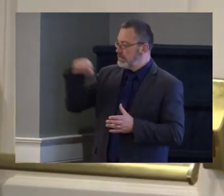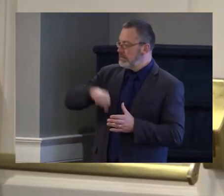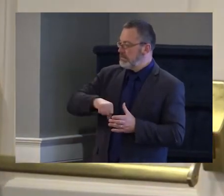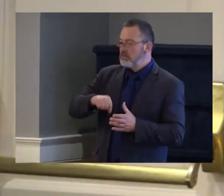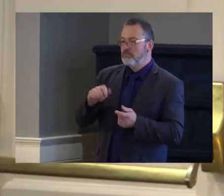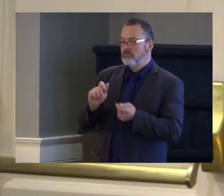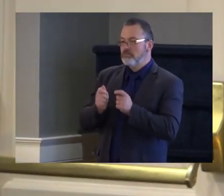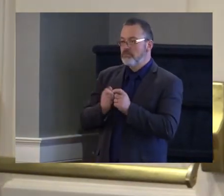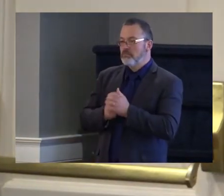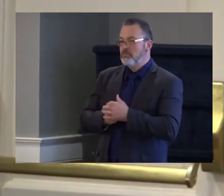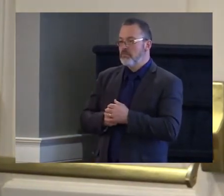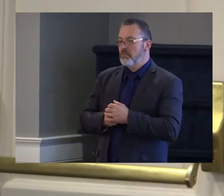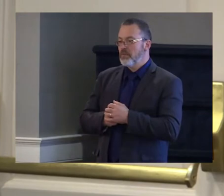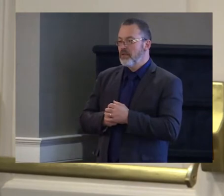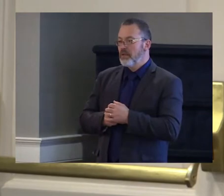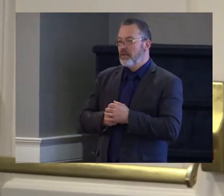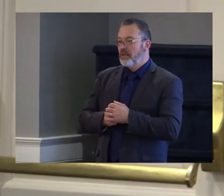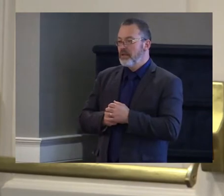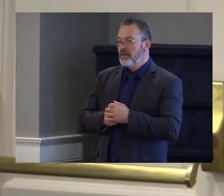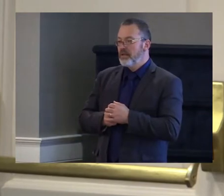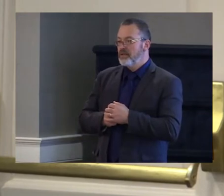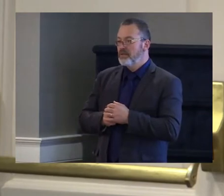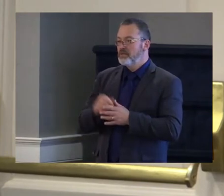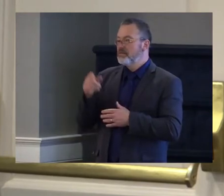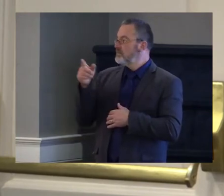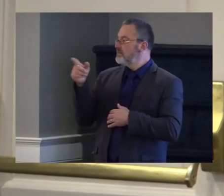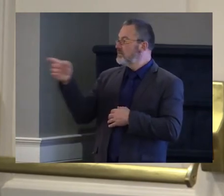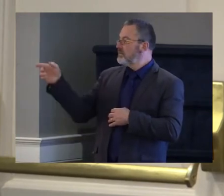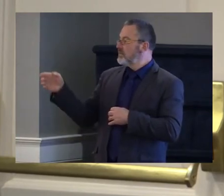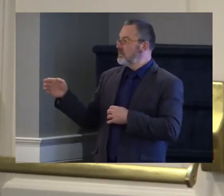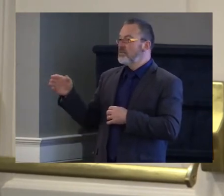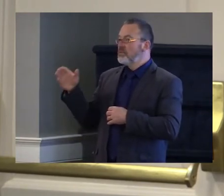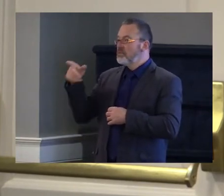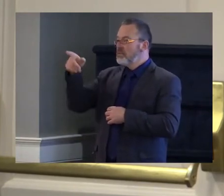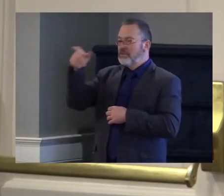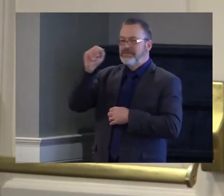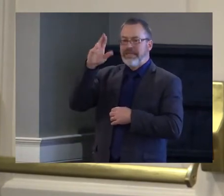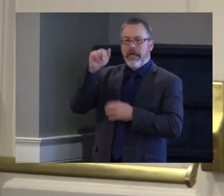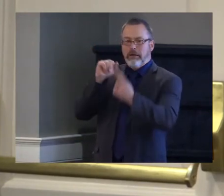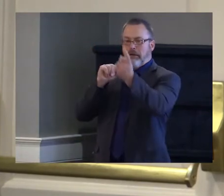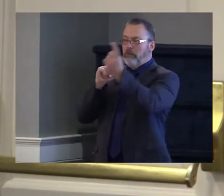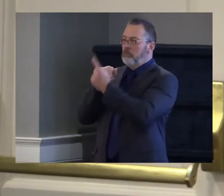I wonder, Theo, if you can set up. Keep bending it, you say?